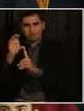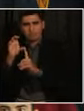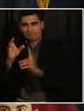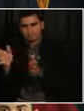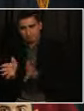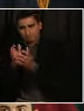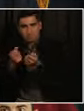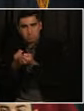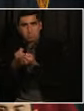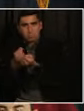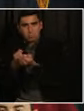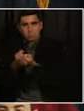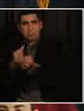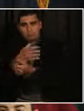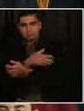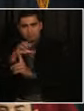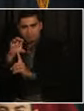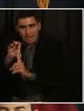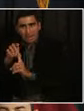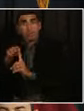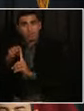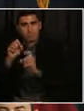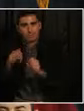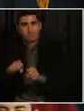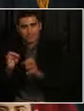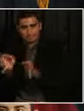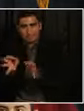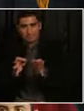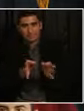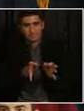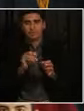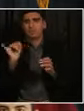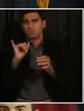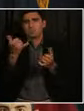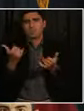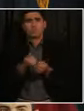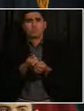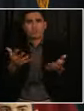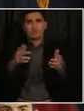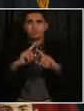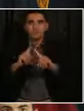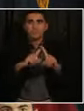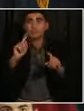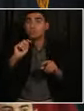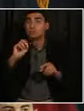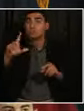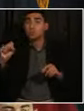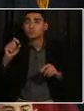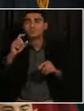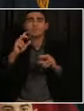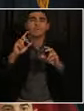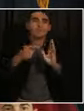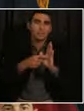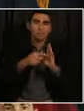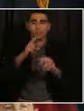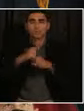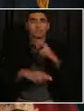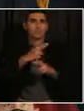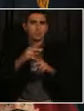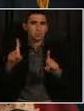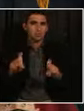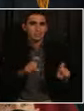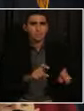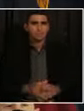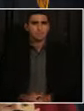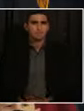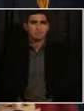including the tool we've made available of universal testing for kids and staff. Are you Mm-hmm. okay?